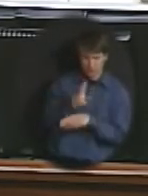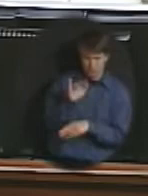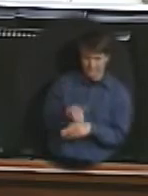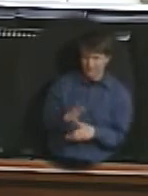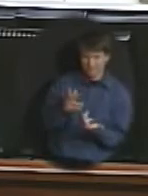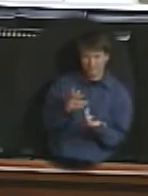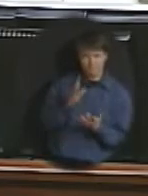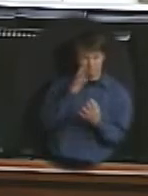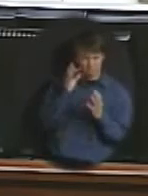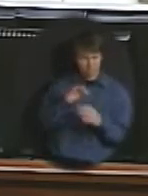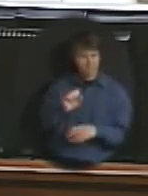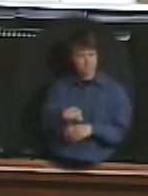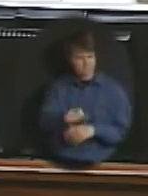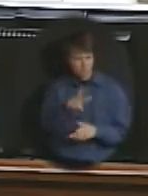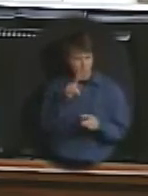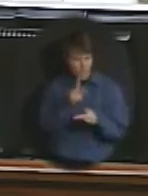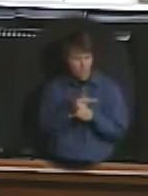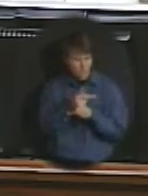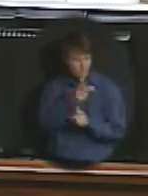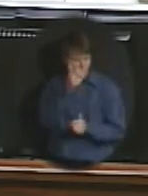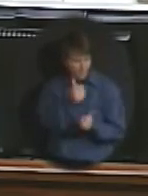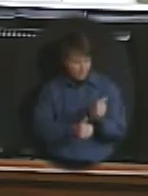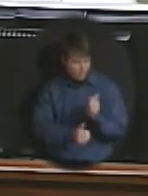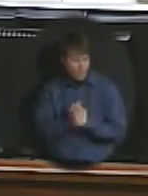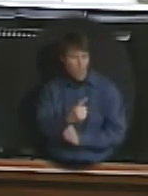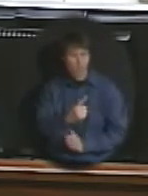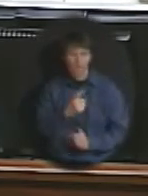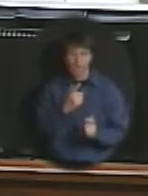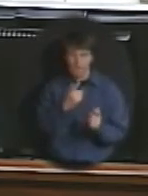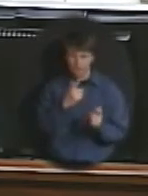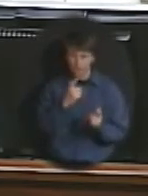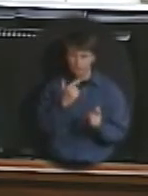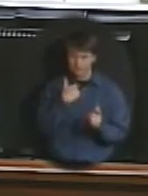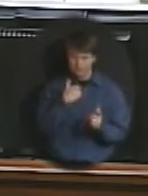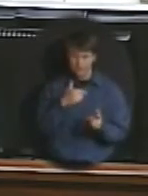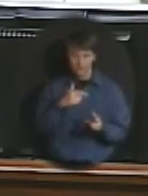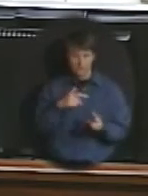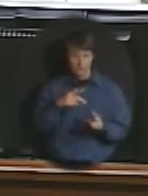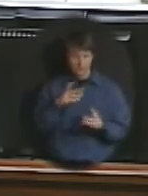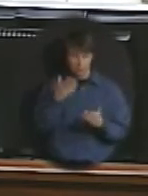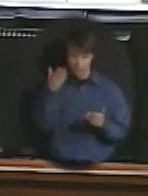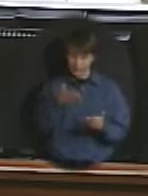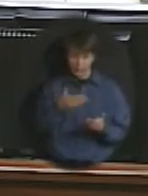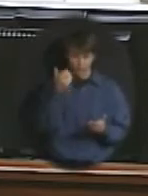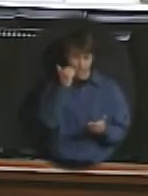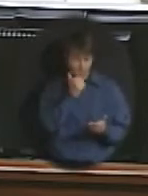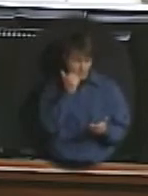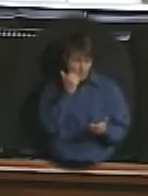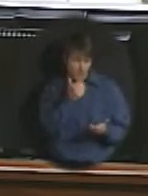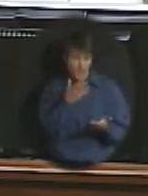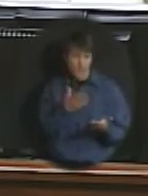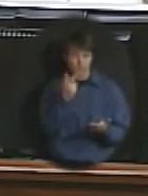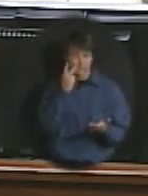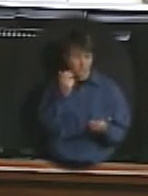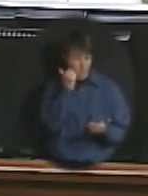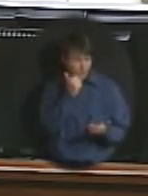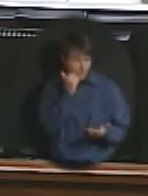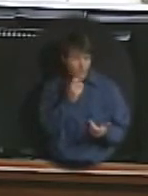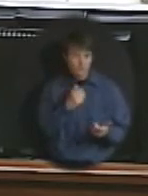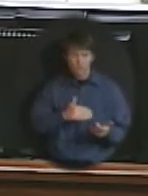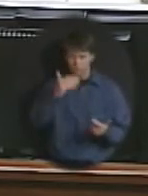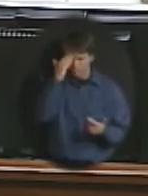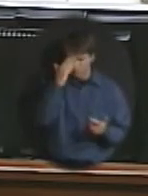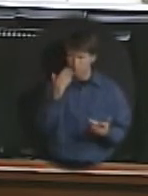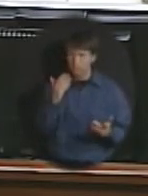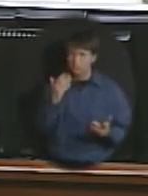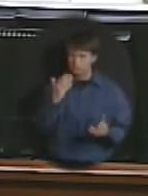we absolutely monitor every one of these all the time. They're right in front of us every day, so we really know what's going